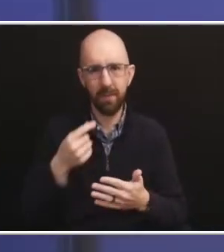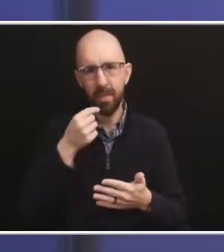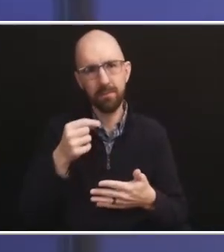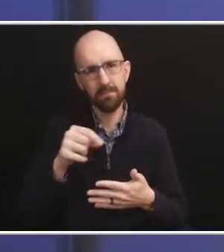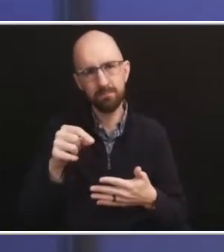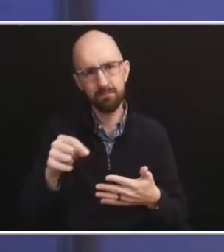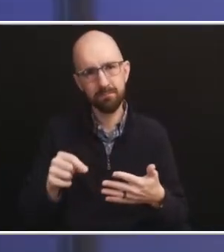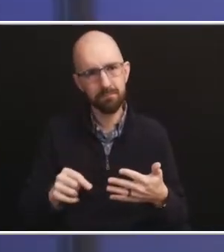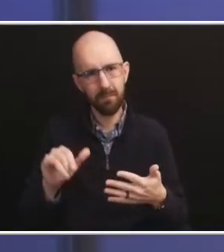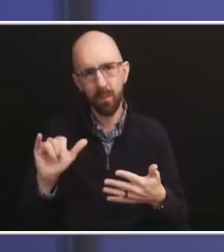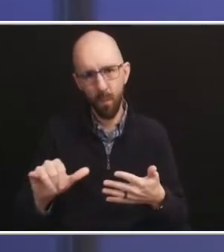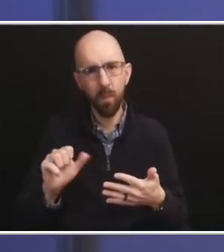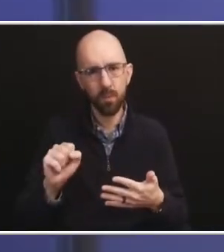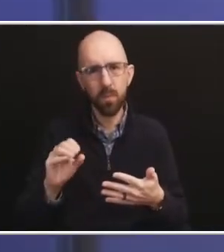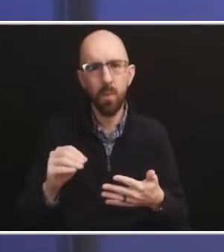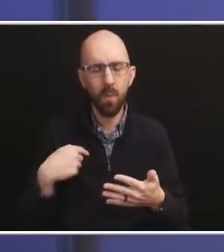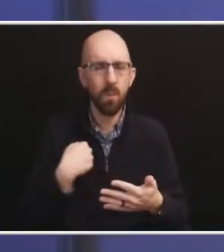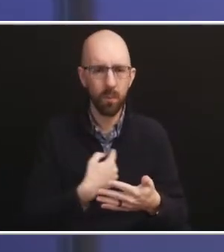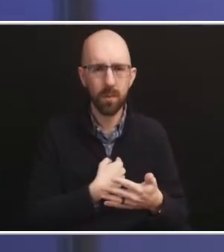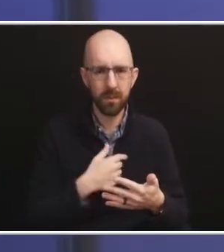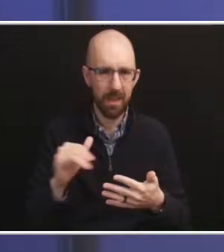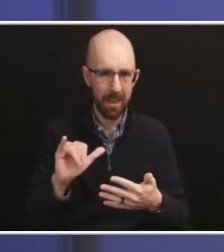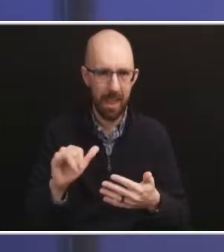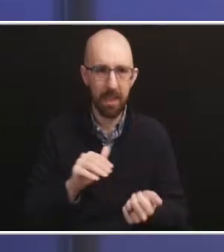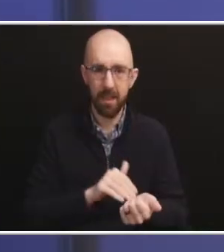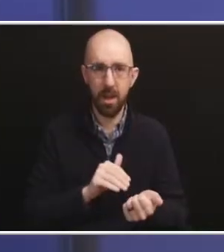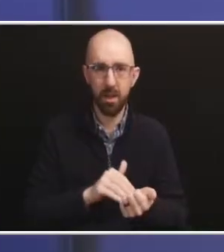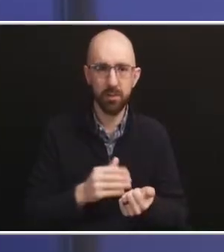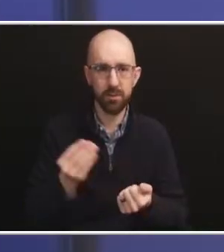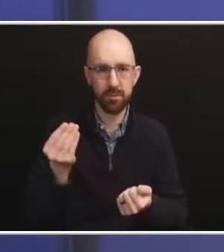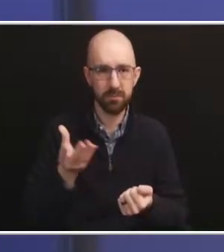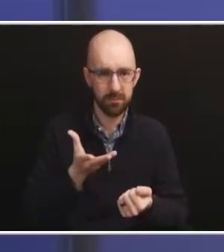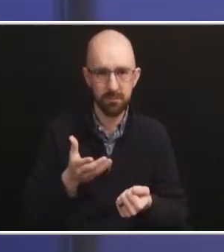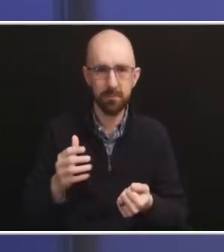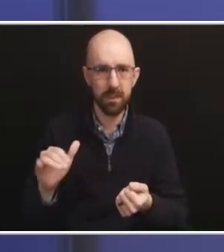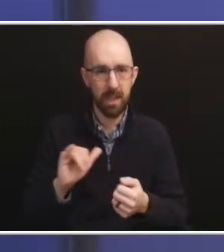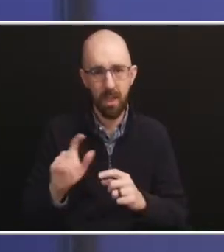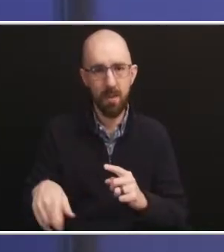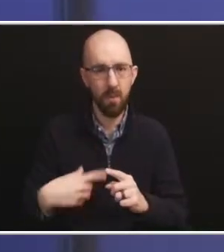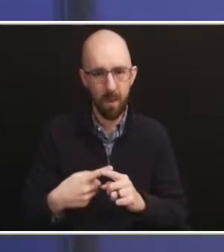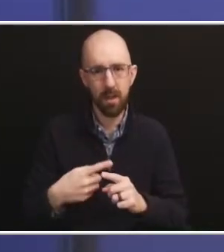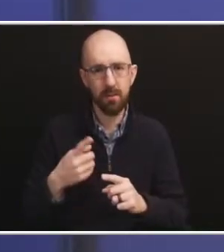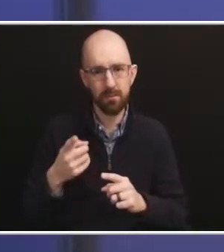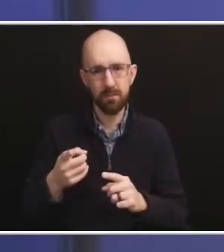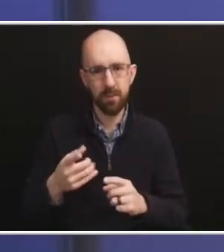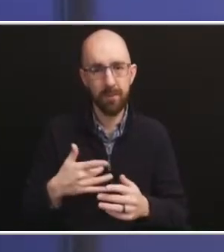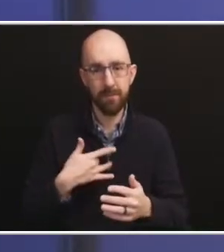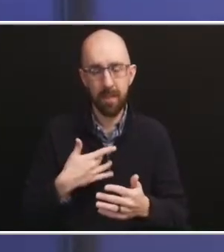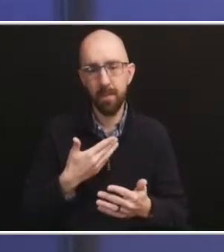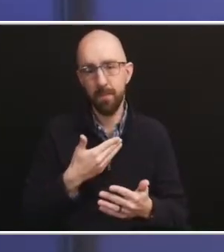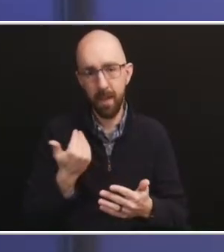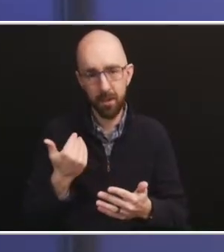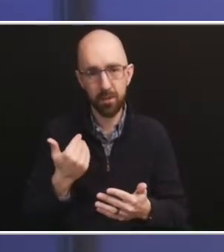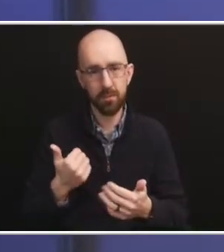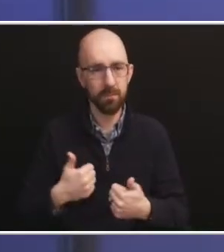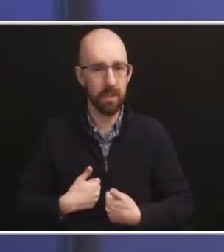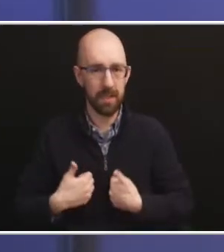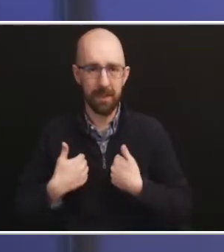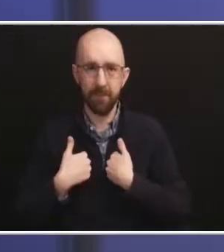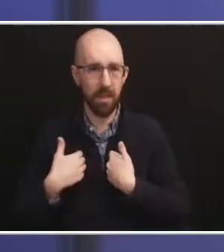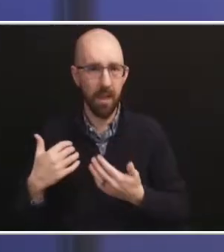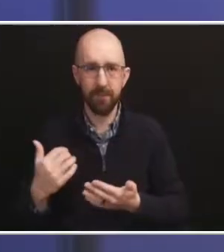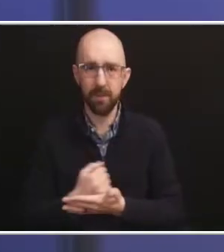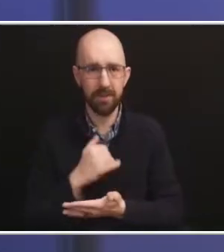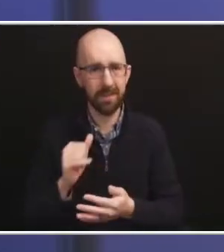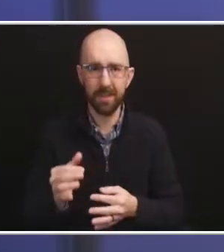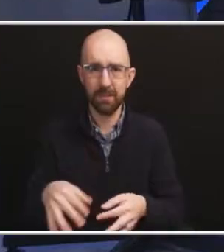So we're, like the doctors told me, it's like when you're feeling better, live your life. Yeah. That's important.